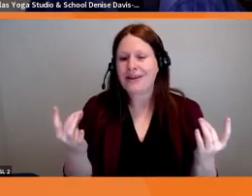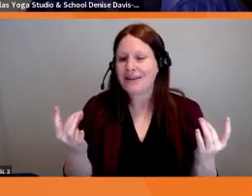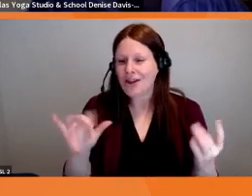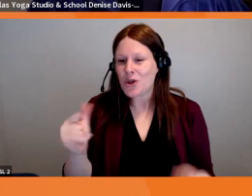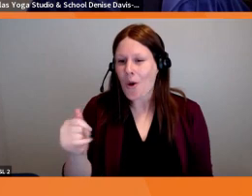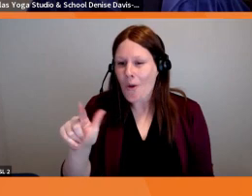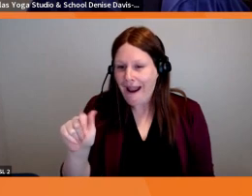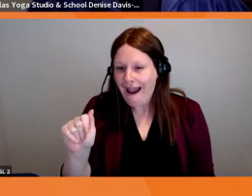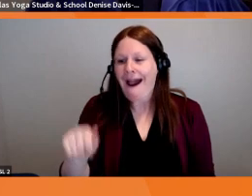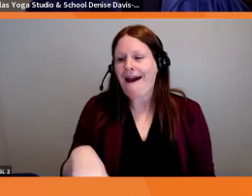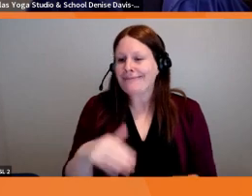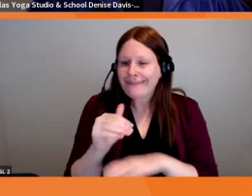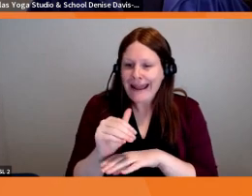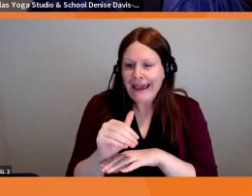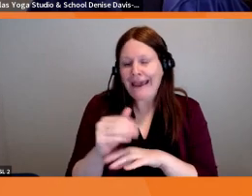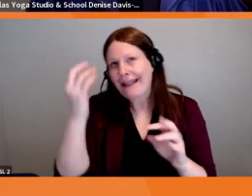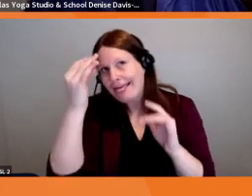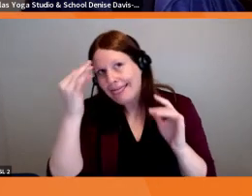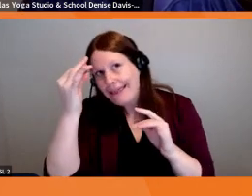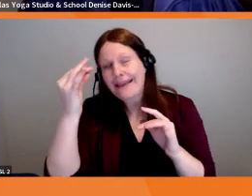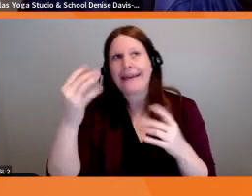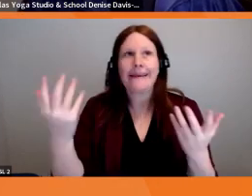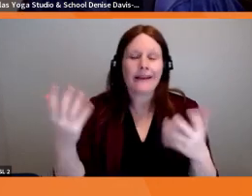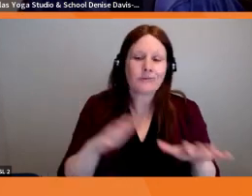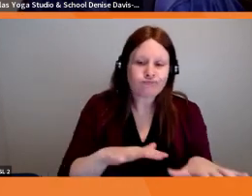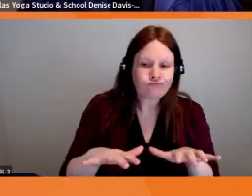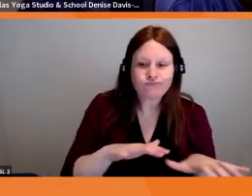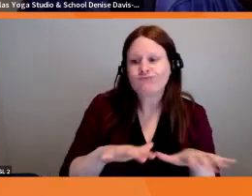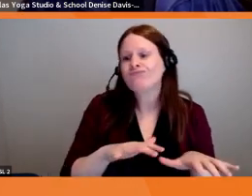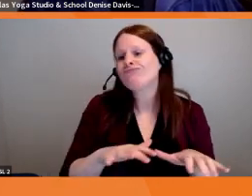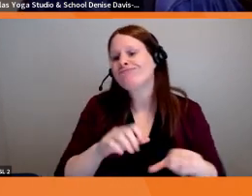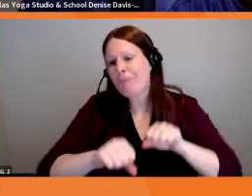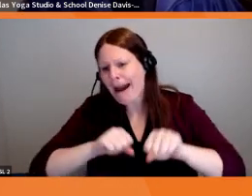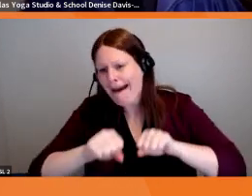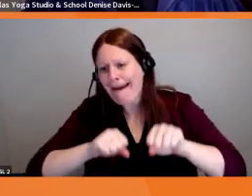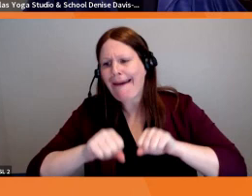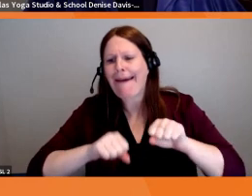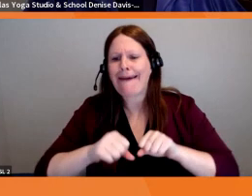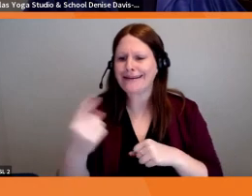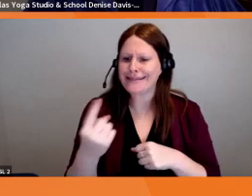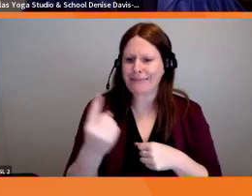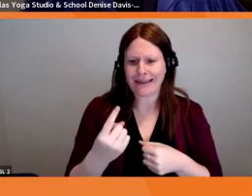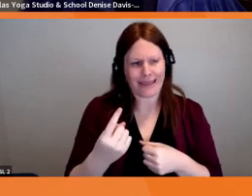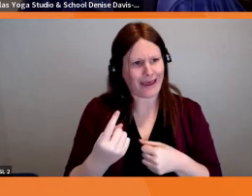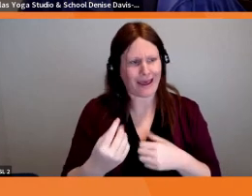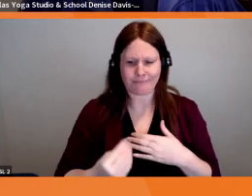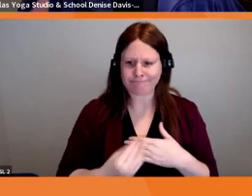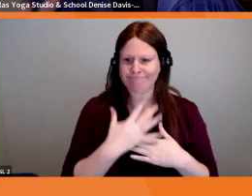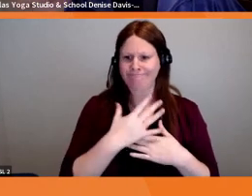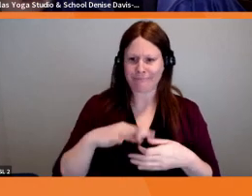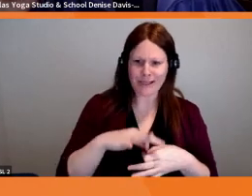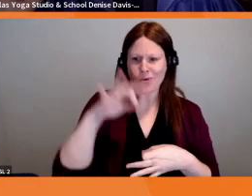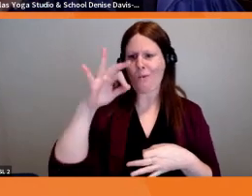evening, taking time to breathe and think, yoga, downtown bikes, ride. For me, I see self-care as anything that nourishes my soul and energy, right? Rowan,